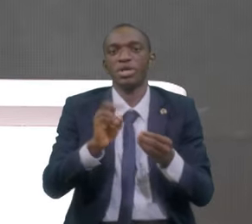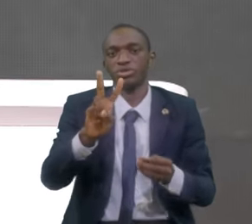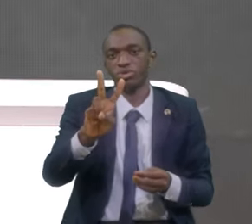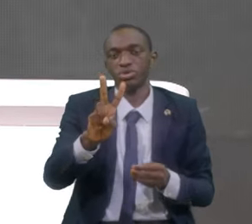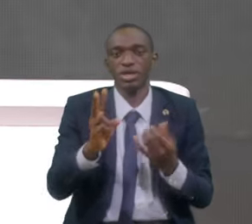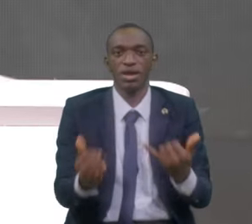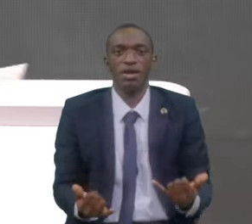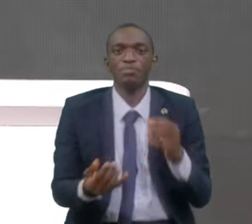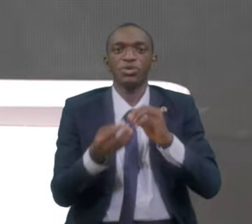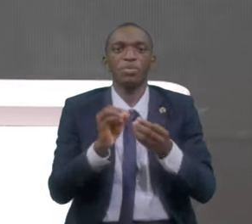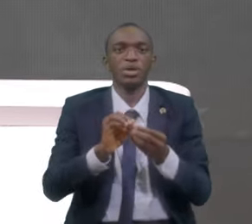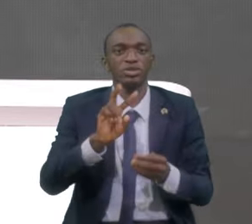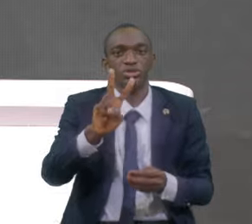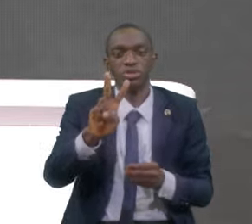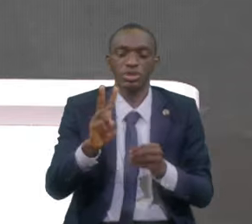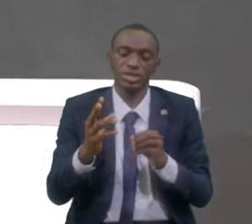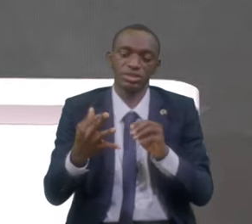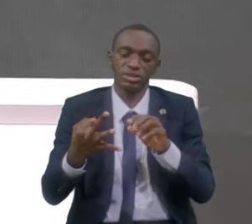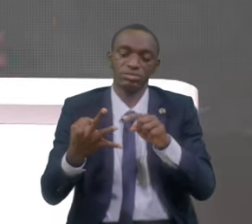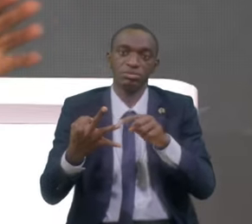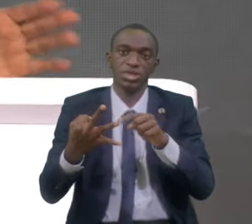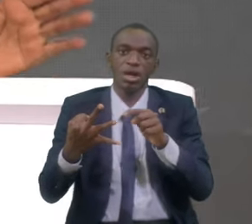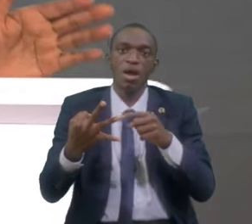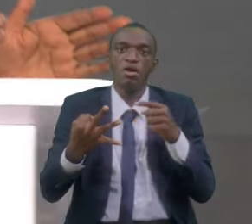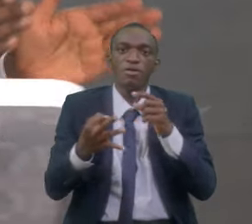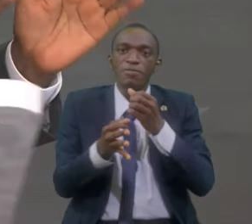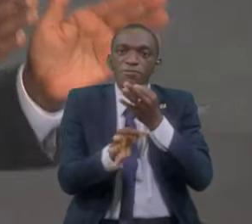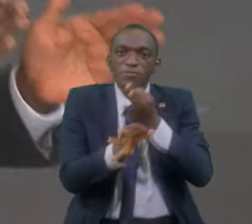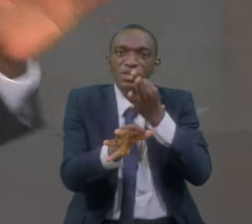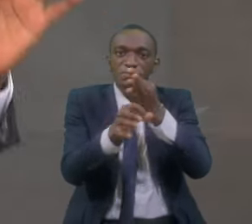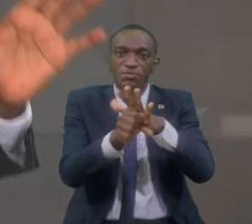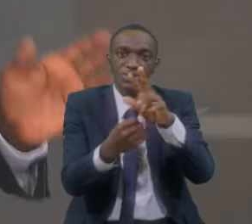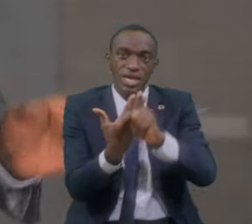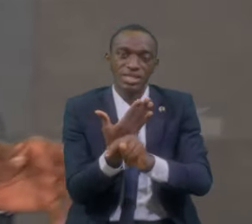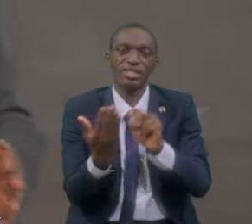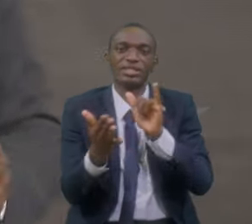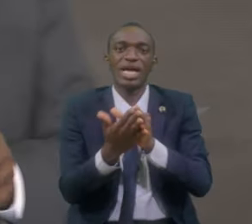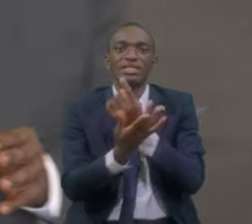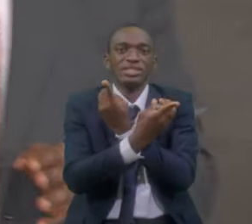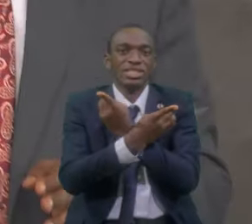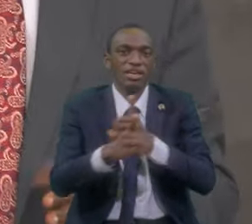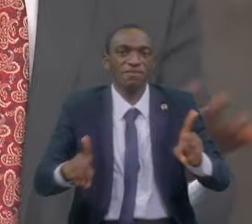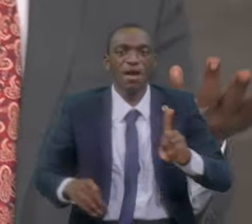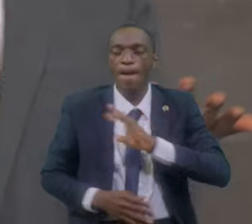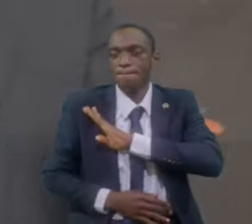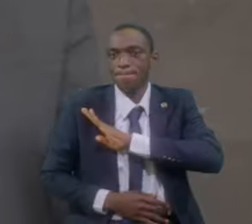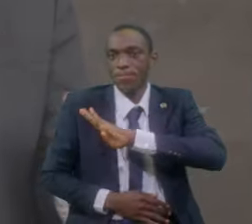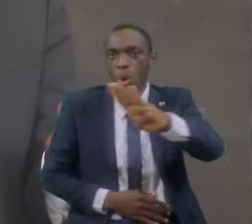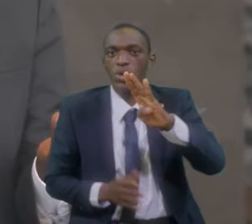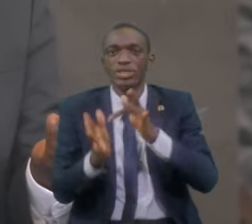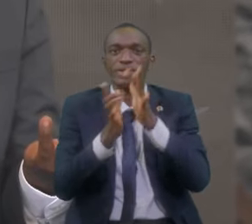we're looking at the faithfulness that delivers bold saints. Now,